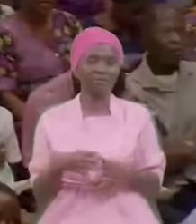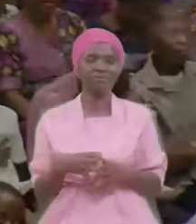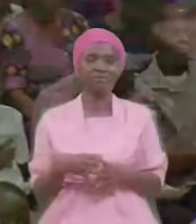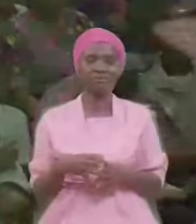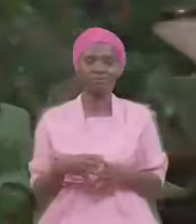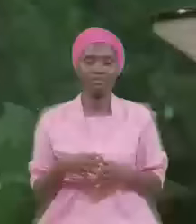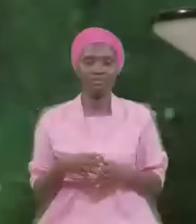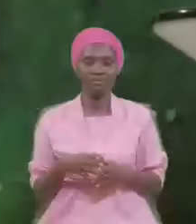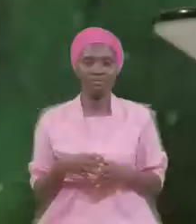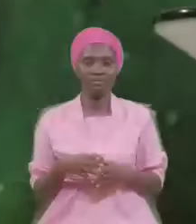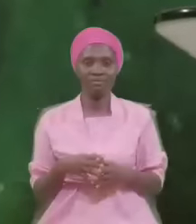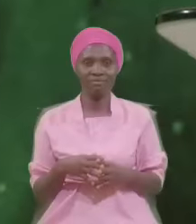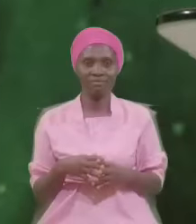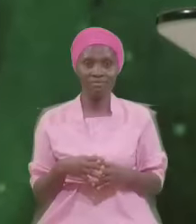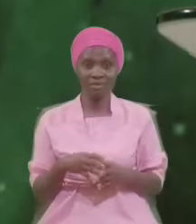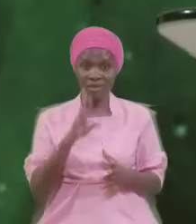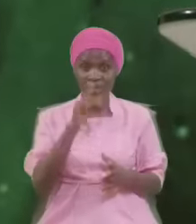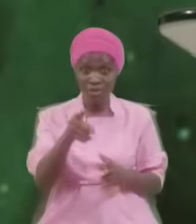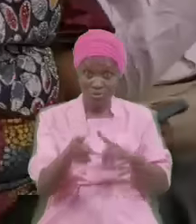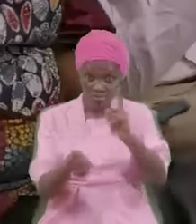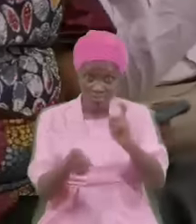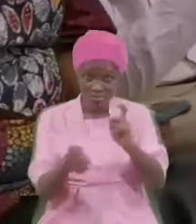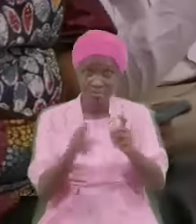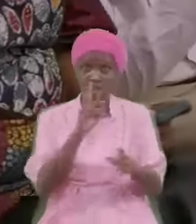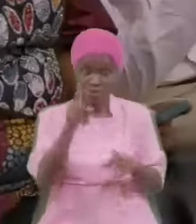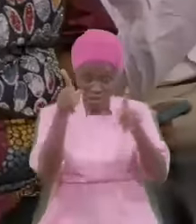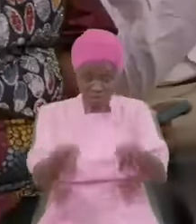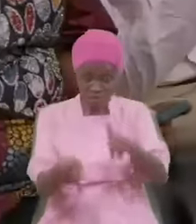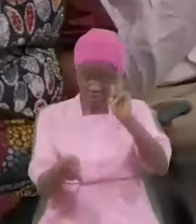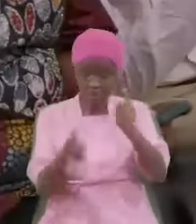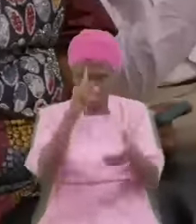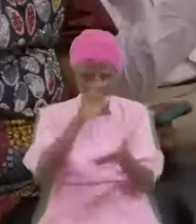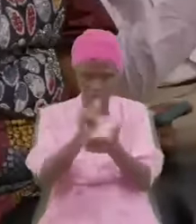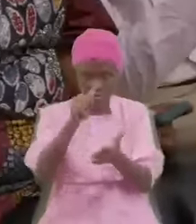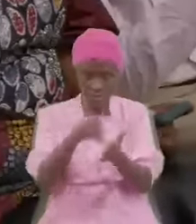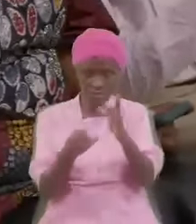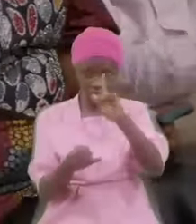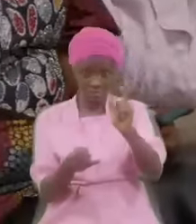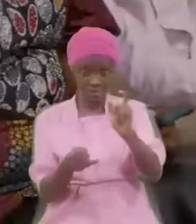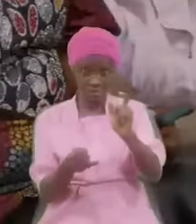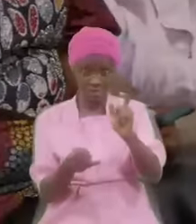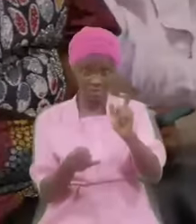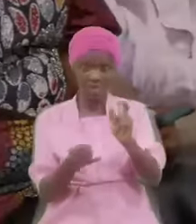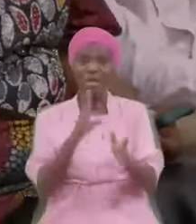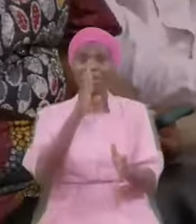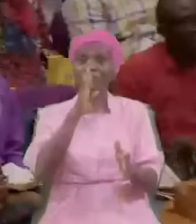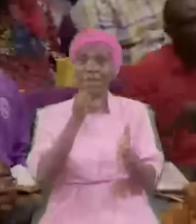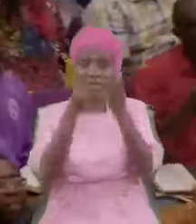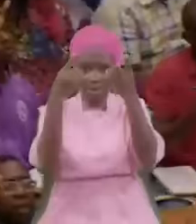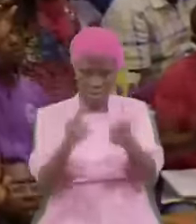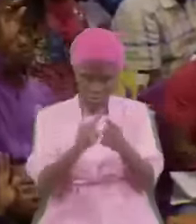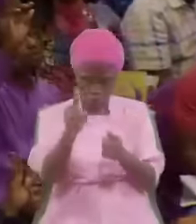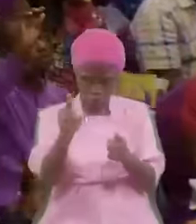silver. Who is that? Do you really believe? Be it unto you according to your